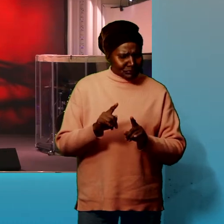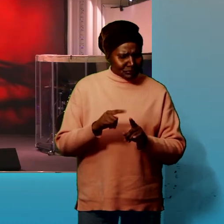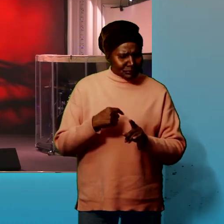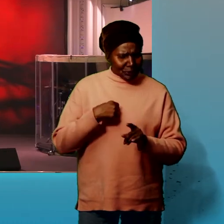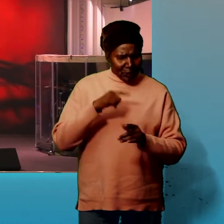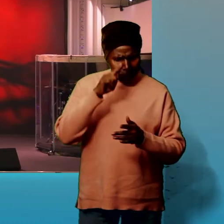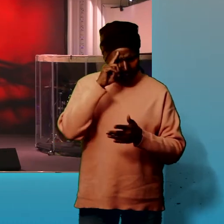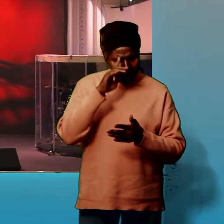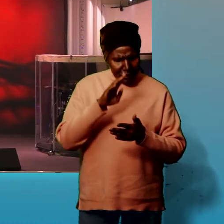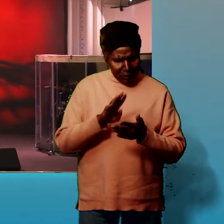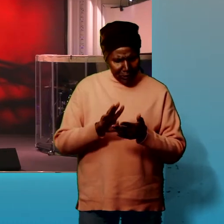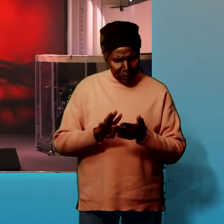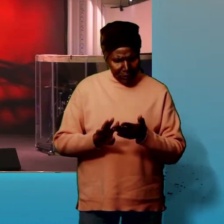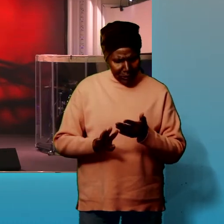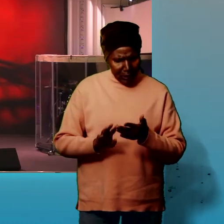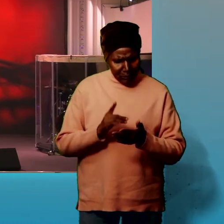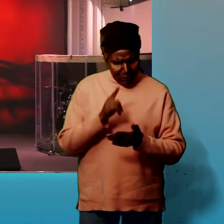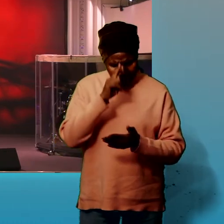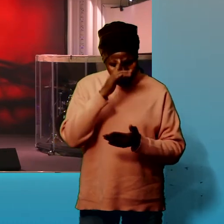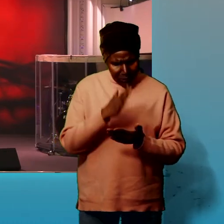I believe there's power in forgiveness.